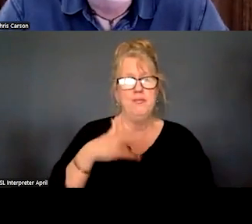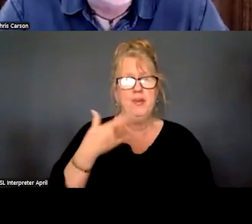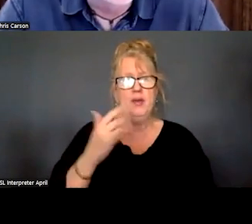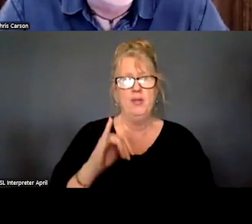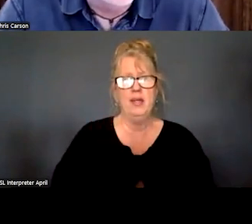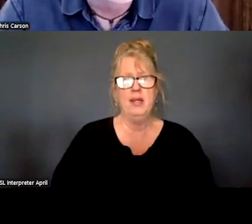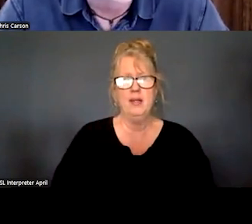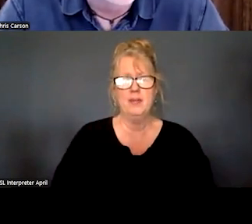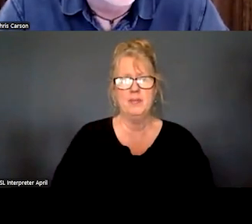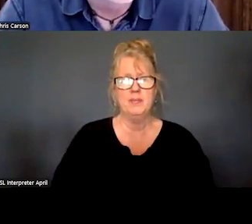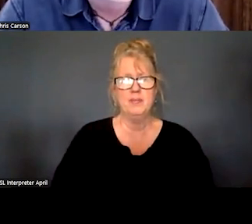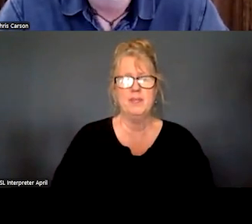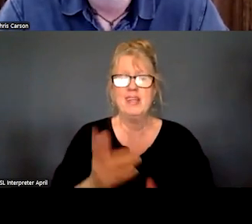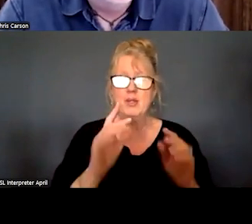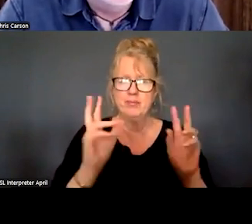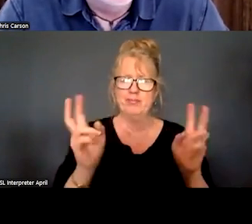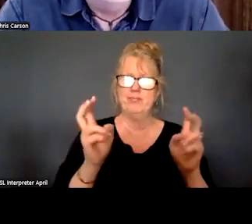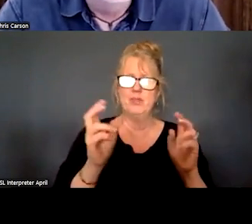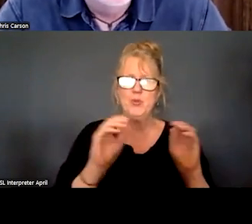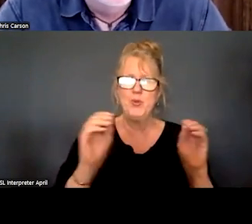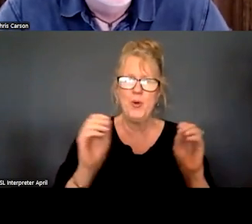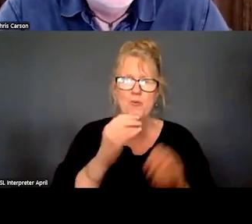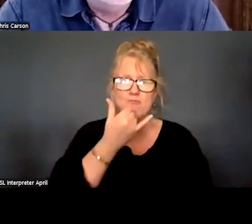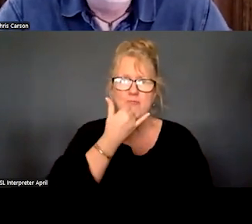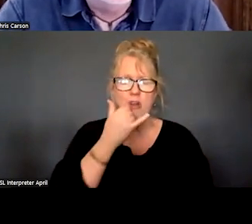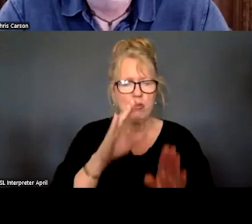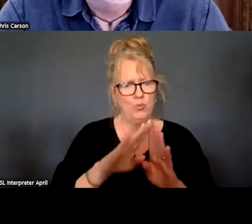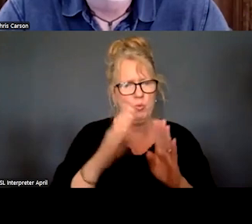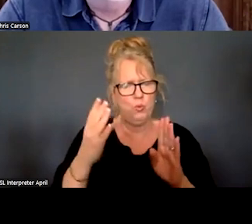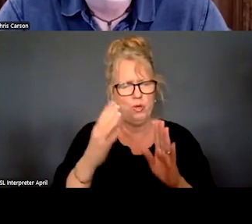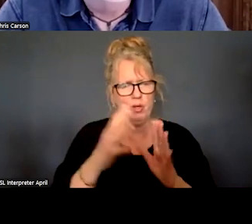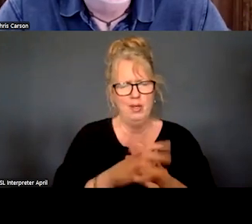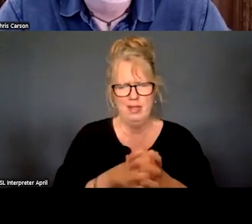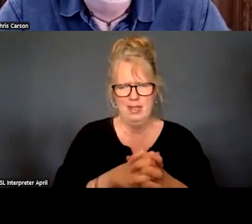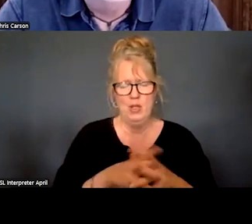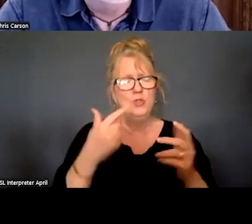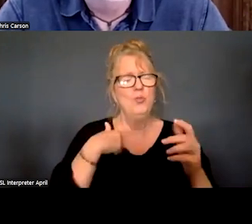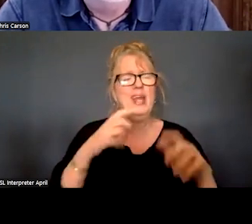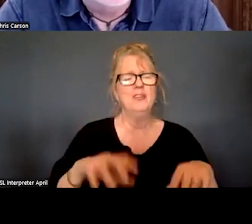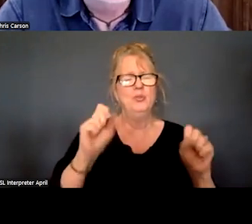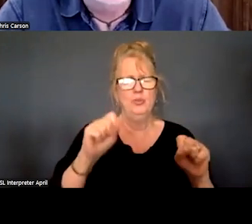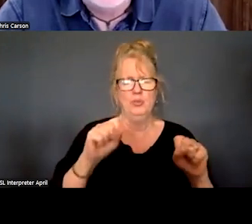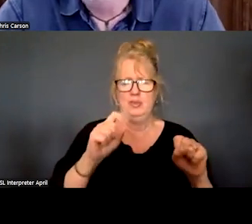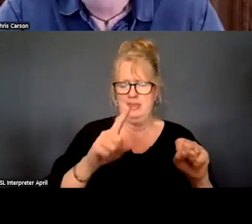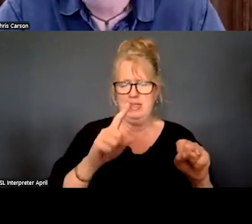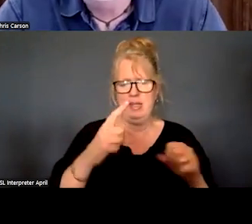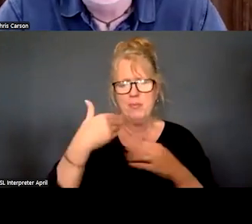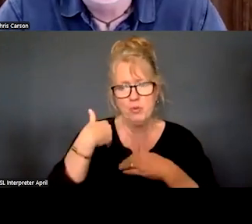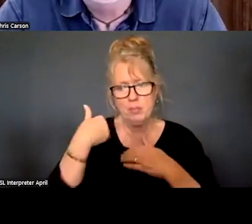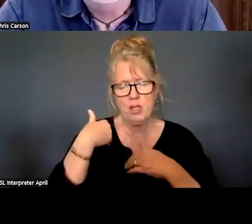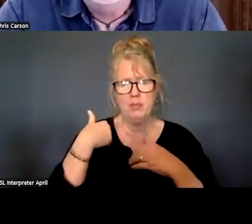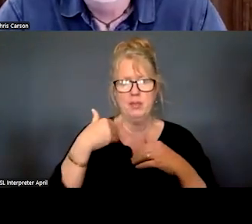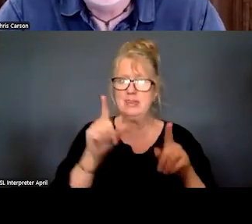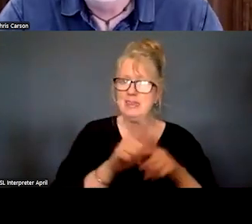as you describe it, no wrong door, we had to take as much responsibility for the situation as the police